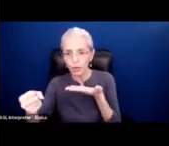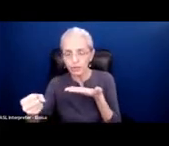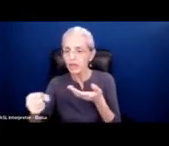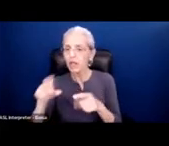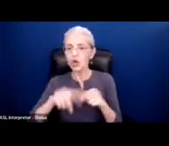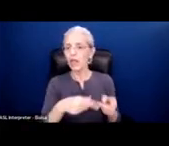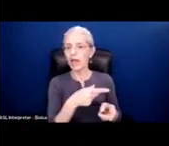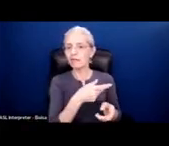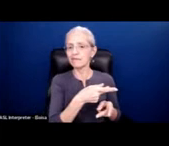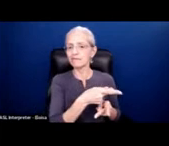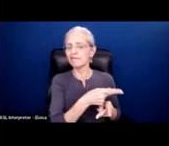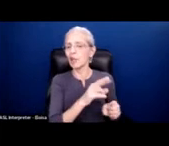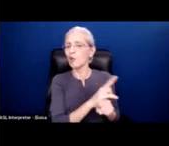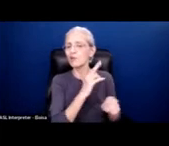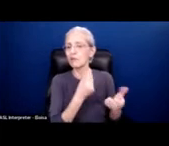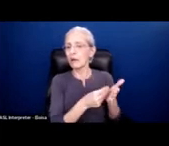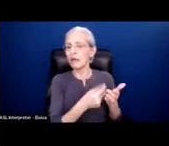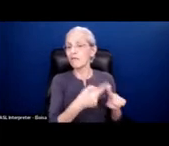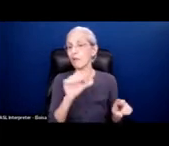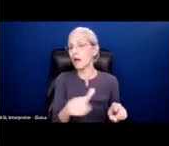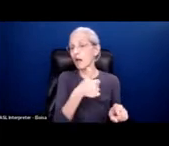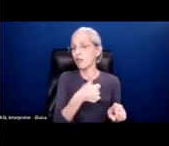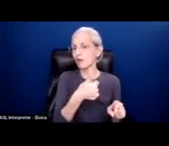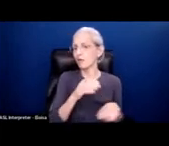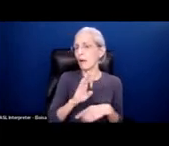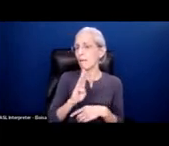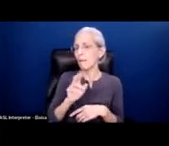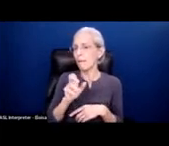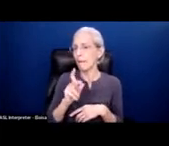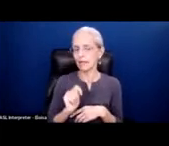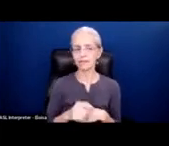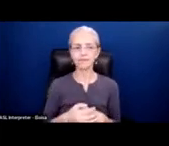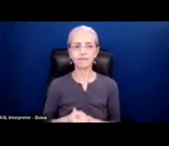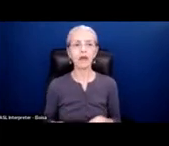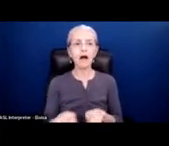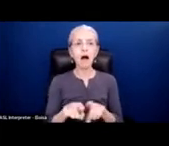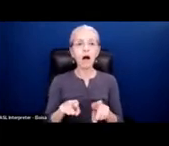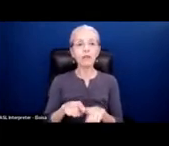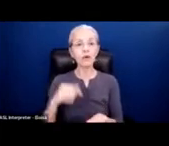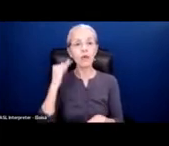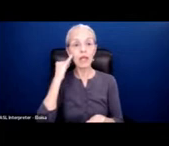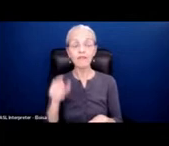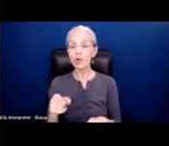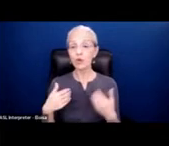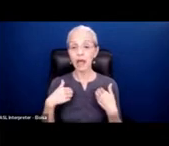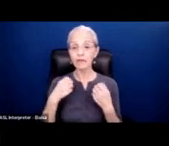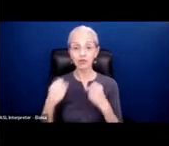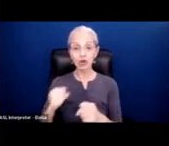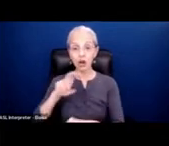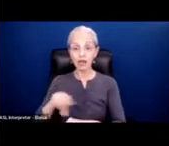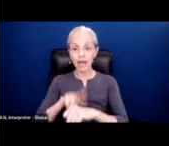service system is also dependent on really strong natural supports. So if you don't have strong natural supports, you may not get what you